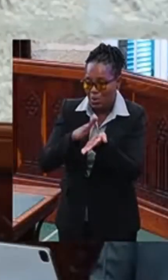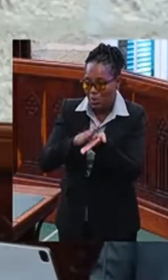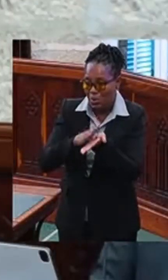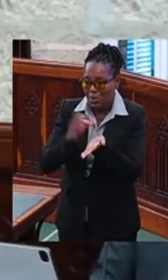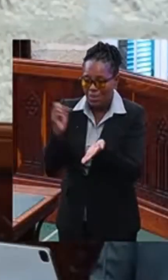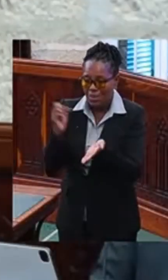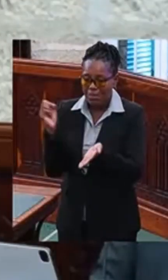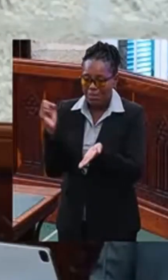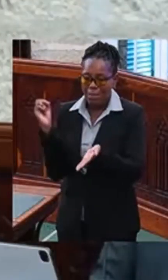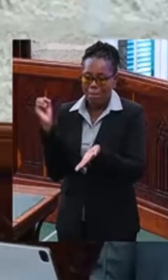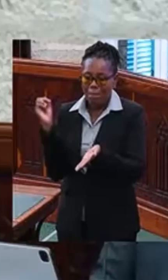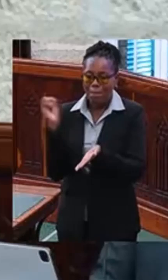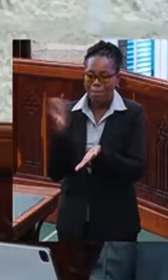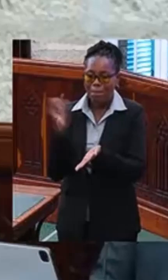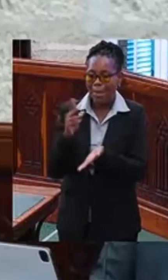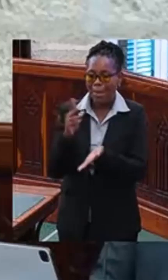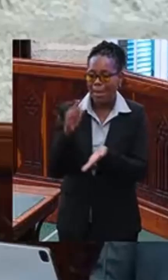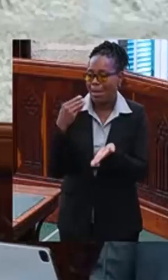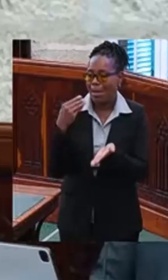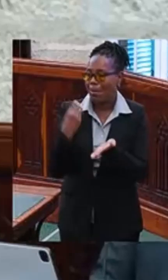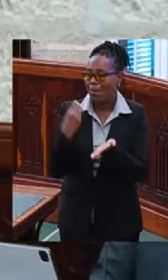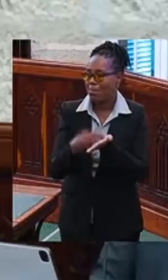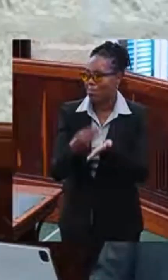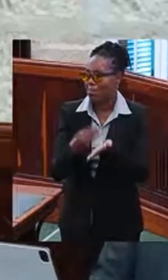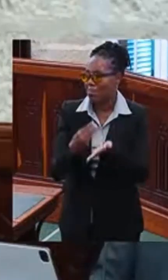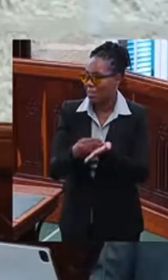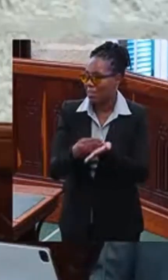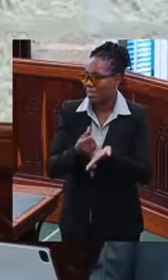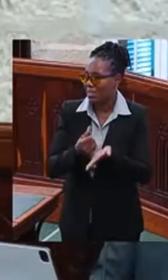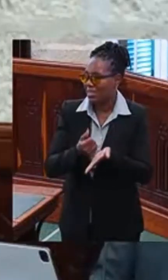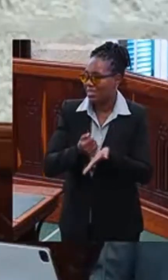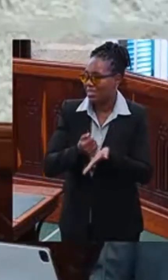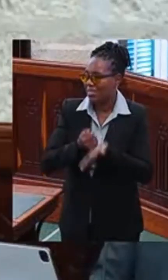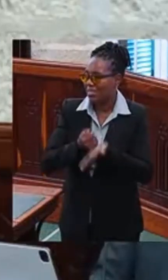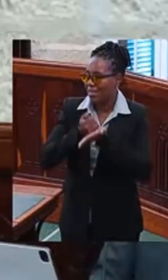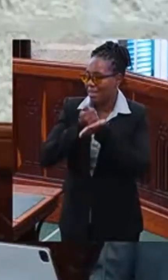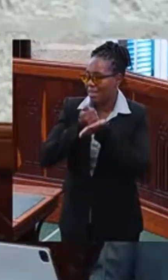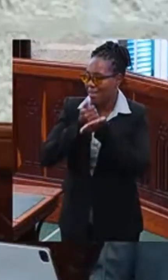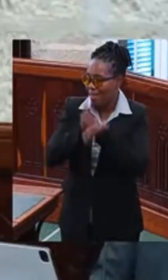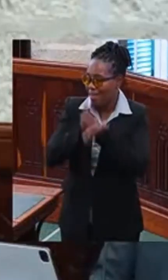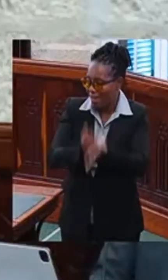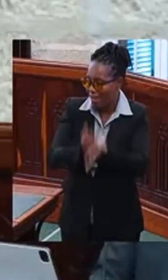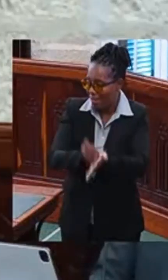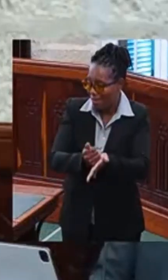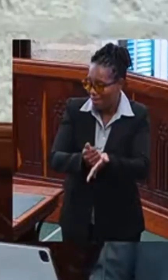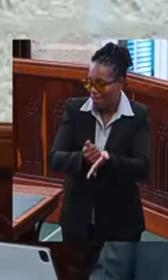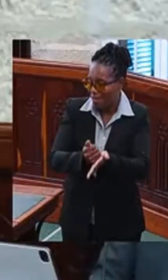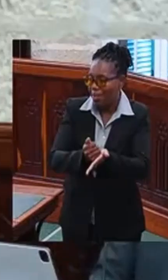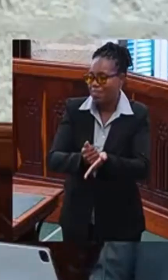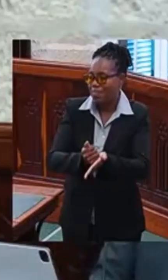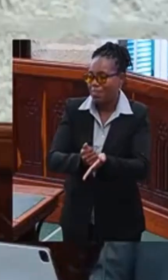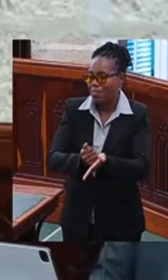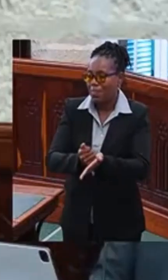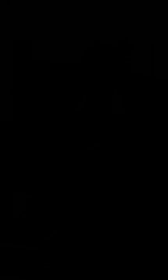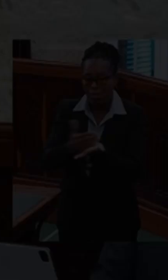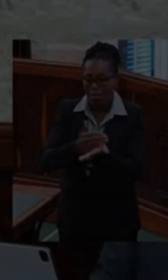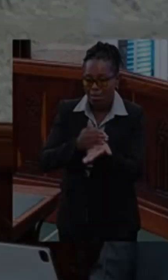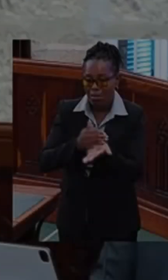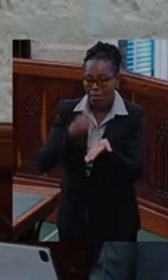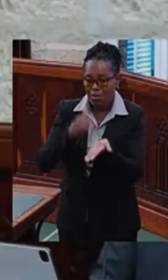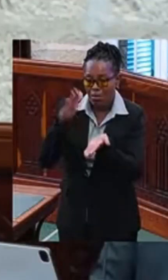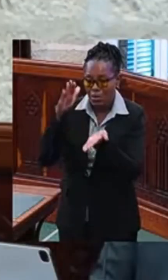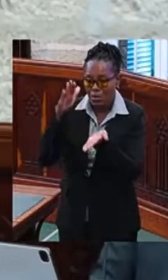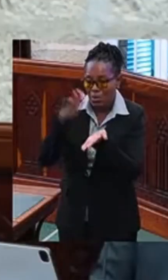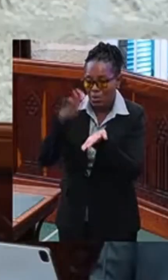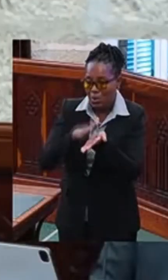in the global oil situation. It is highly likely, therefore, that there will be adjustments or even